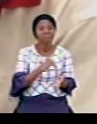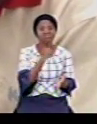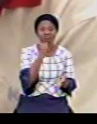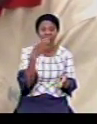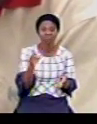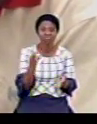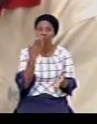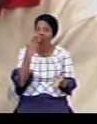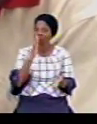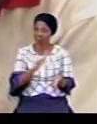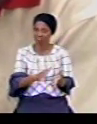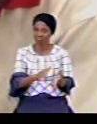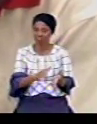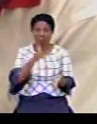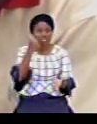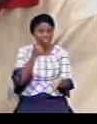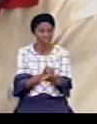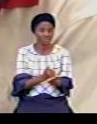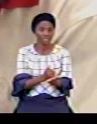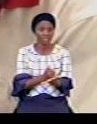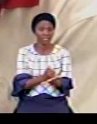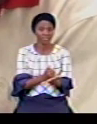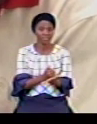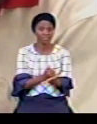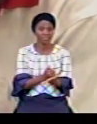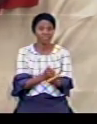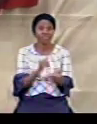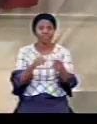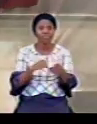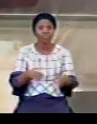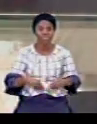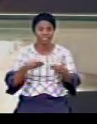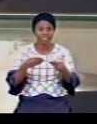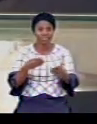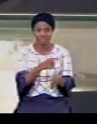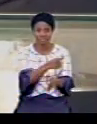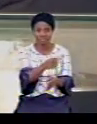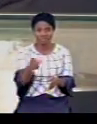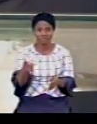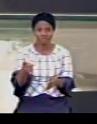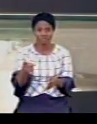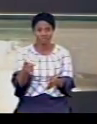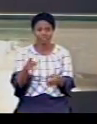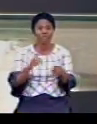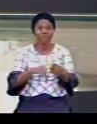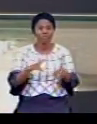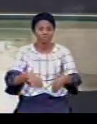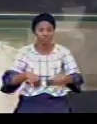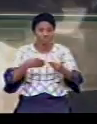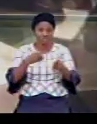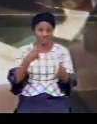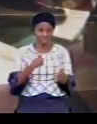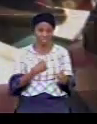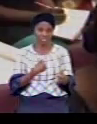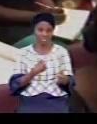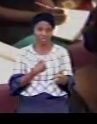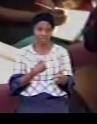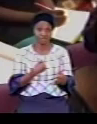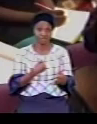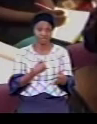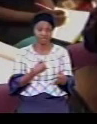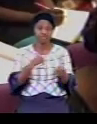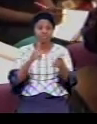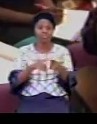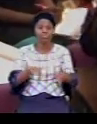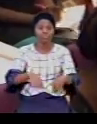of evil, another amen, to give you, to give me,